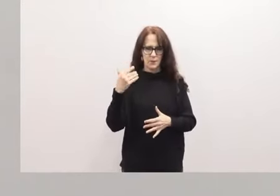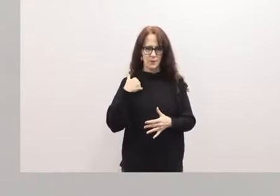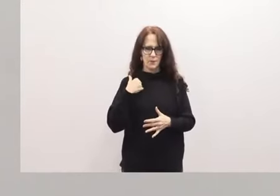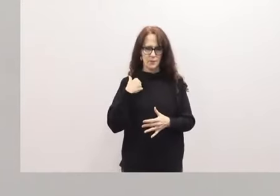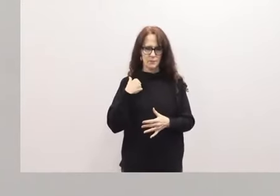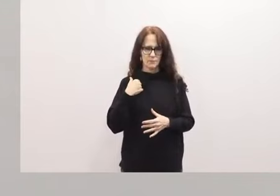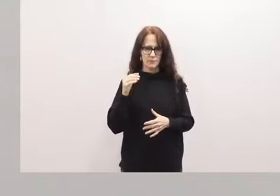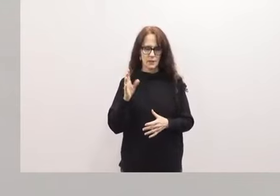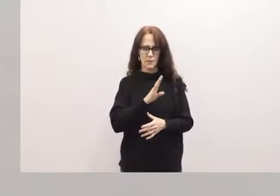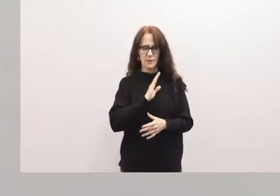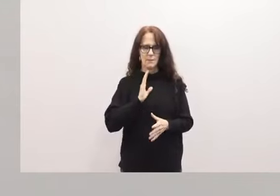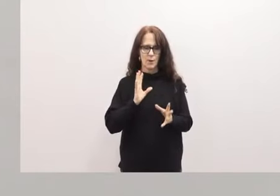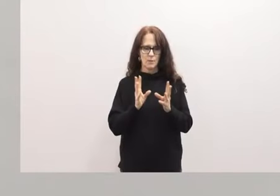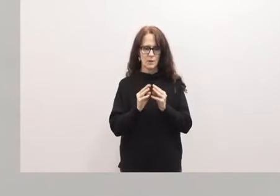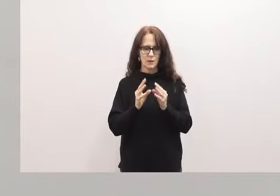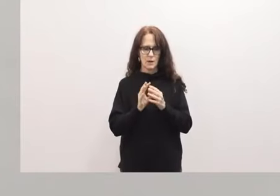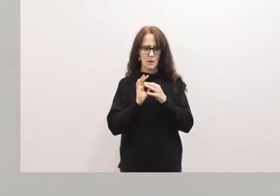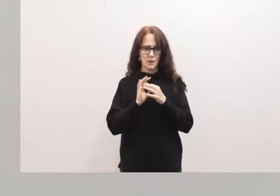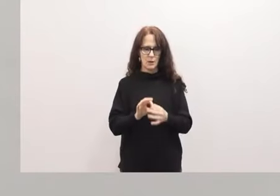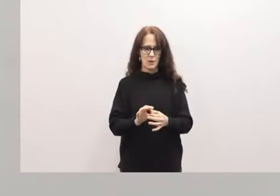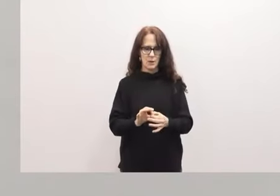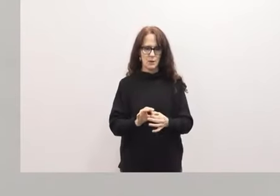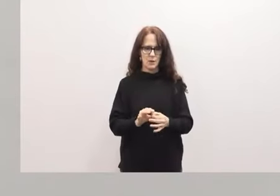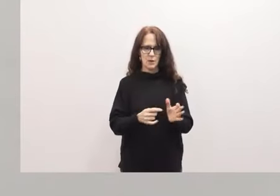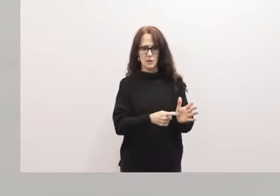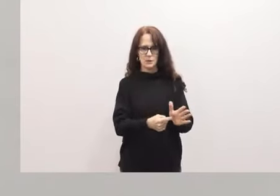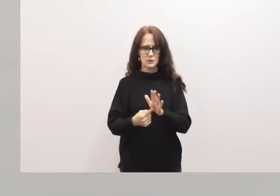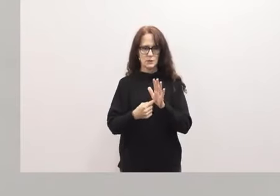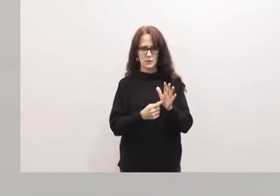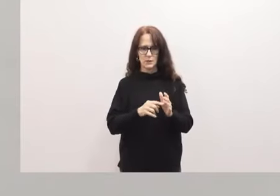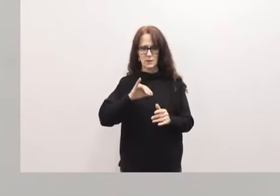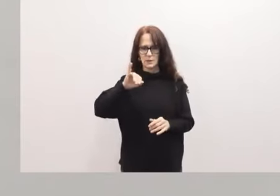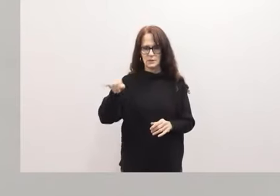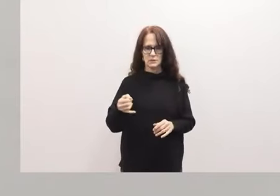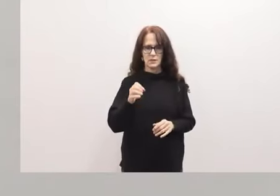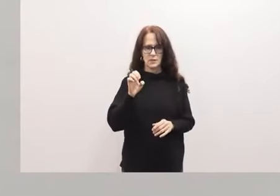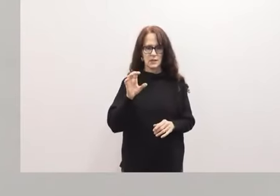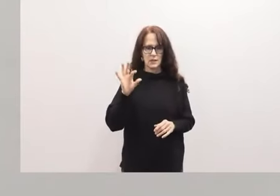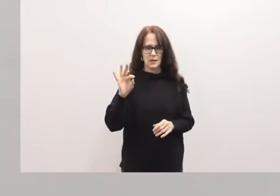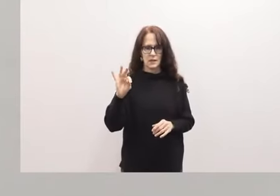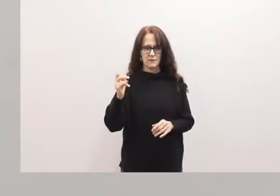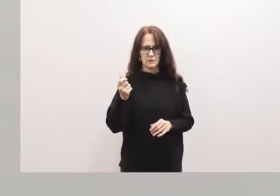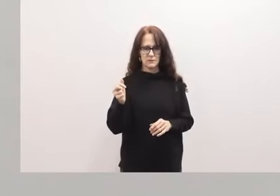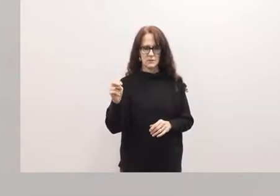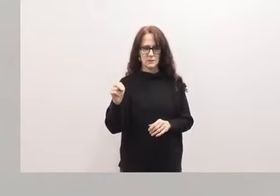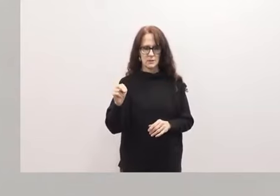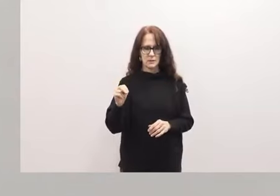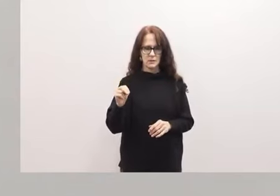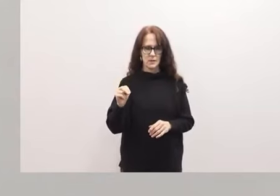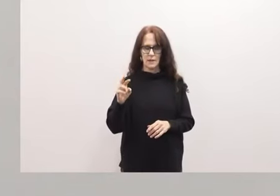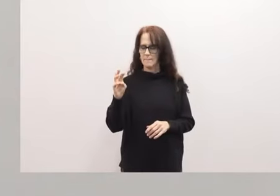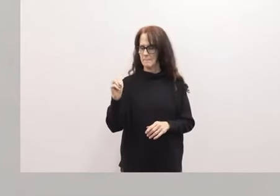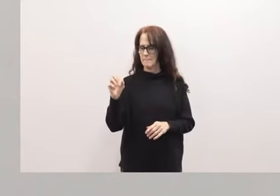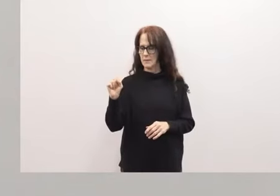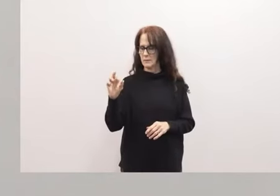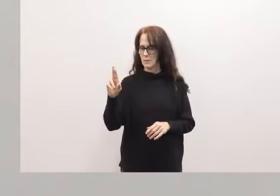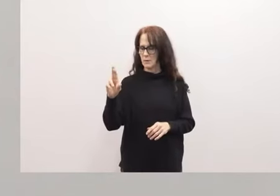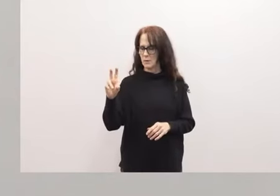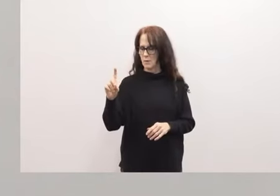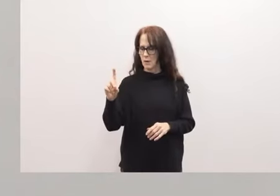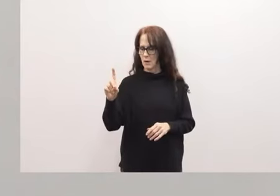in our board meeting regarding a showcase of a teacher at Jefferson, Karina Rodriguez, that